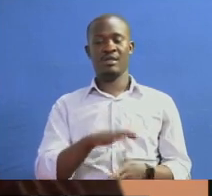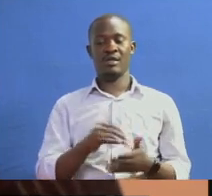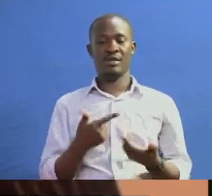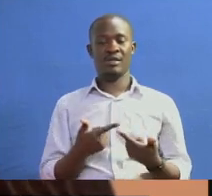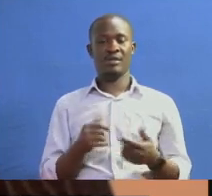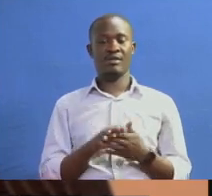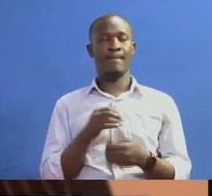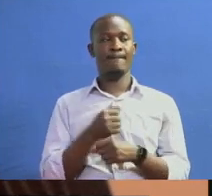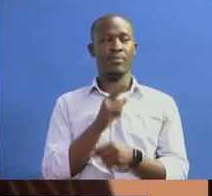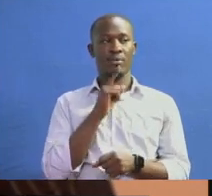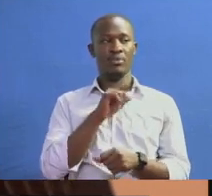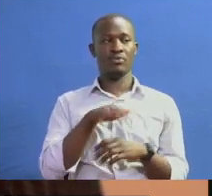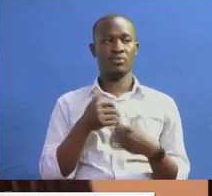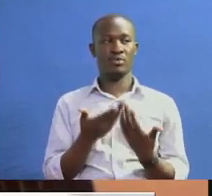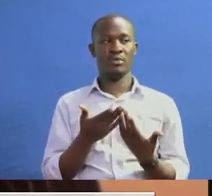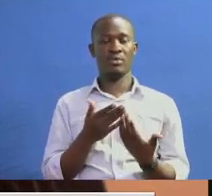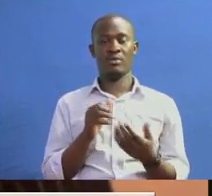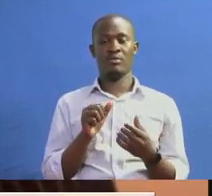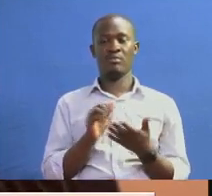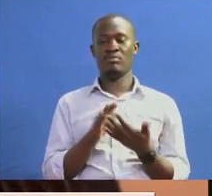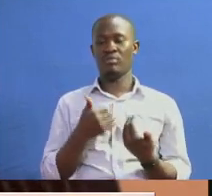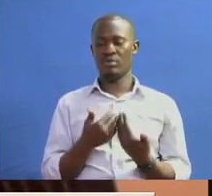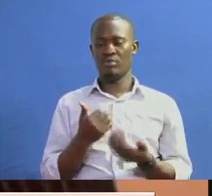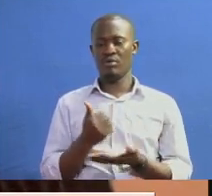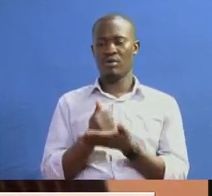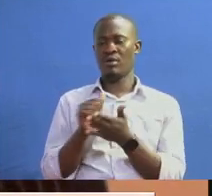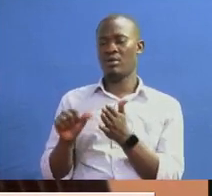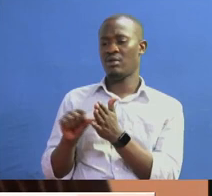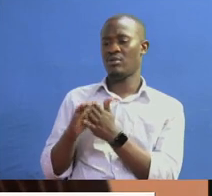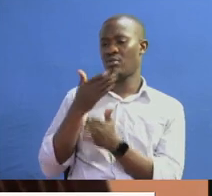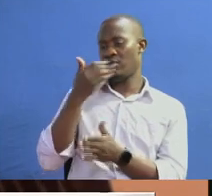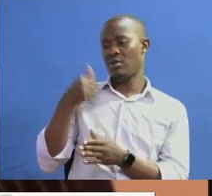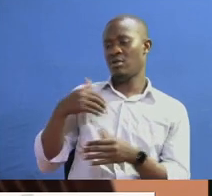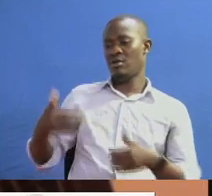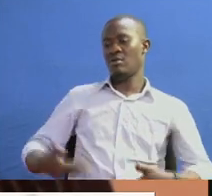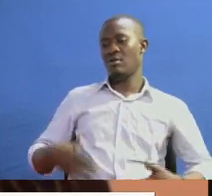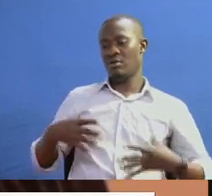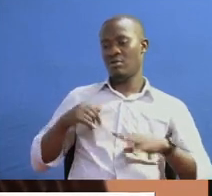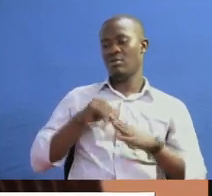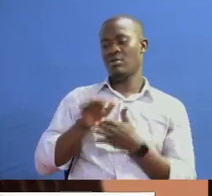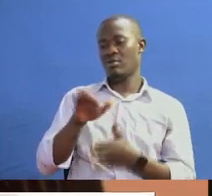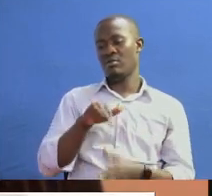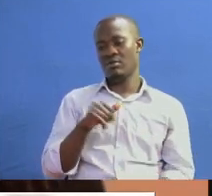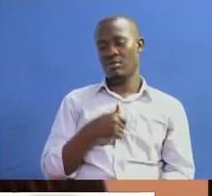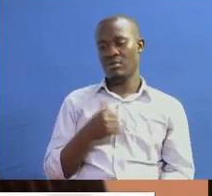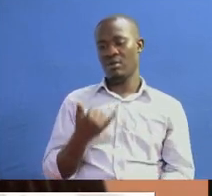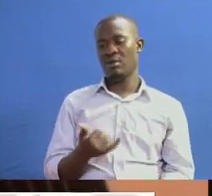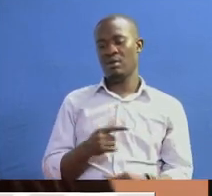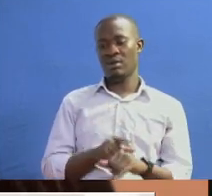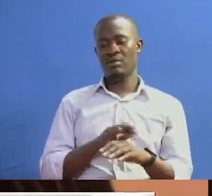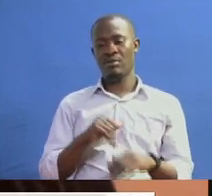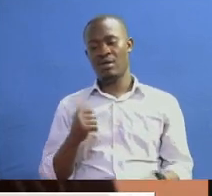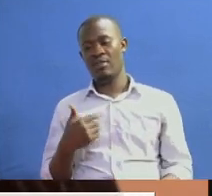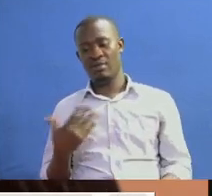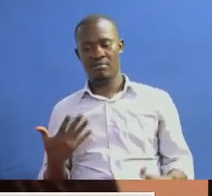really make sure that we are there so that, you know, we can advocate for our issues better as young people when we are in those spaces. But when we have other people that